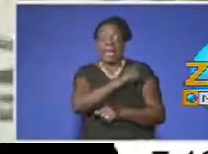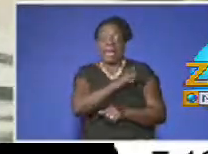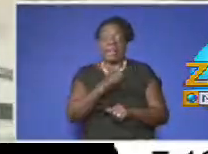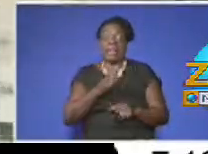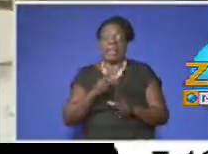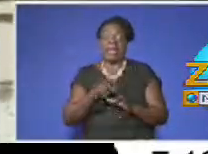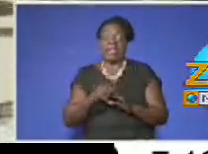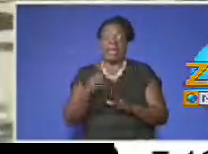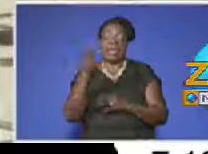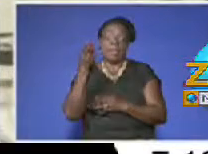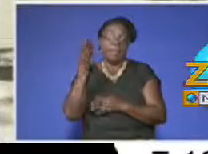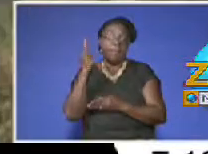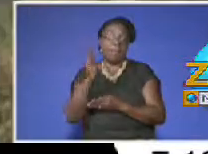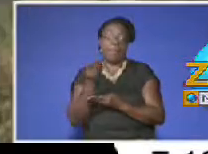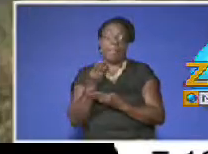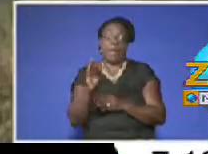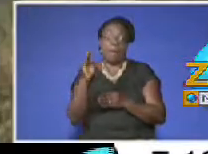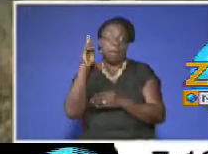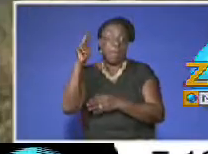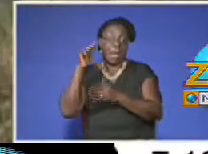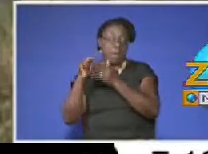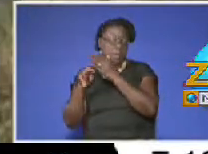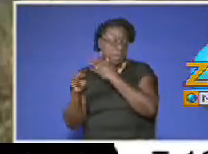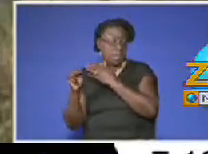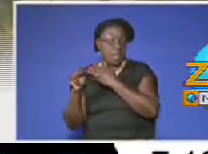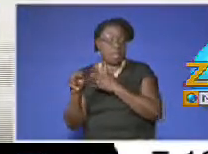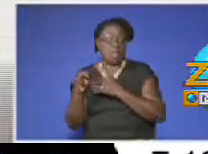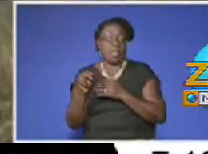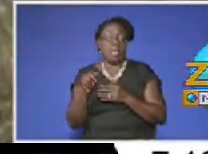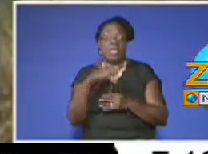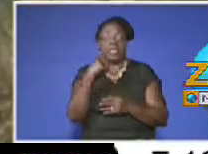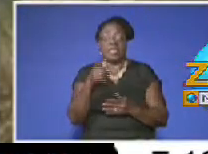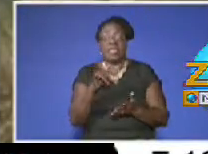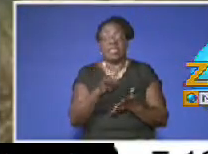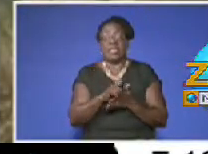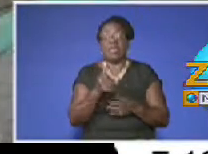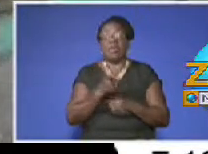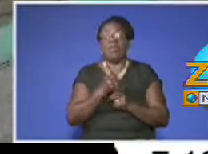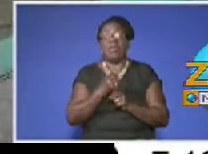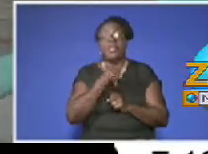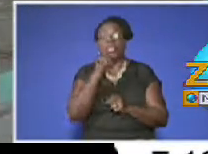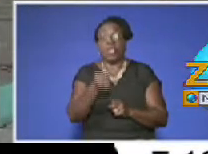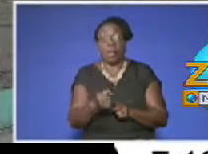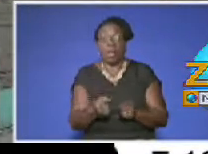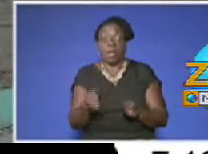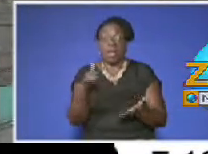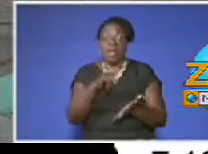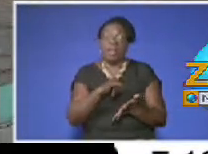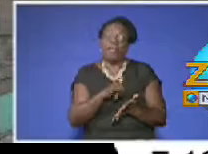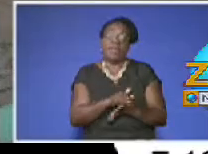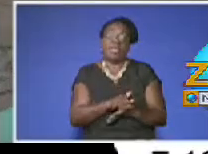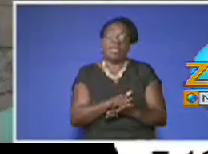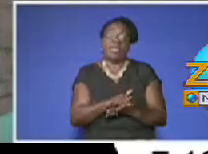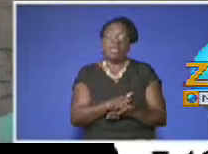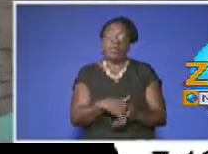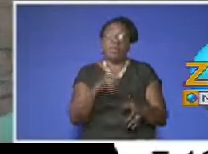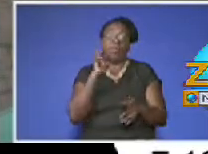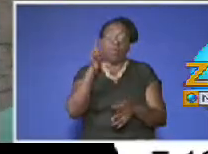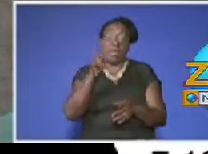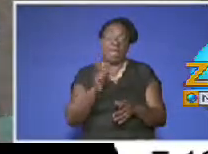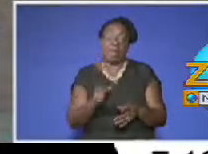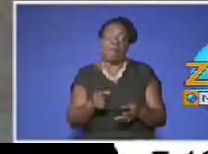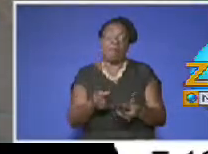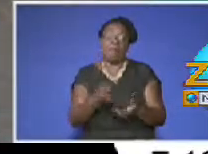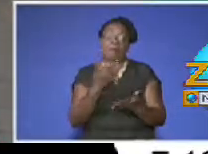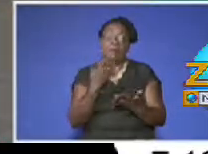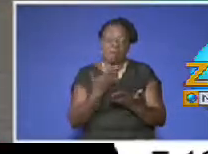their reopening date soon. He said, though, resort officials want to be assured of an economically sustainable customer base when they